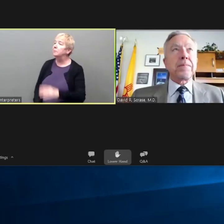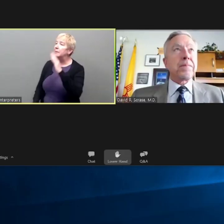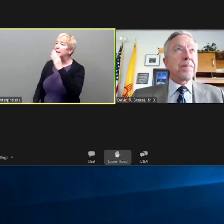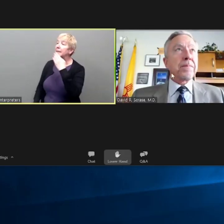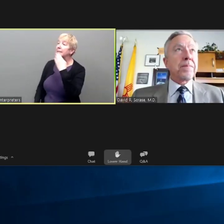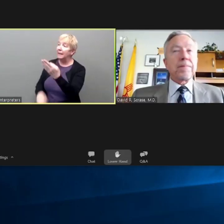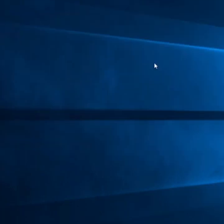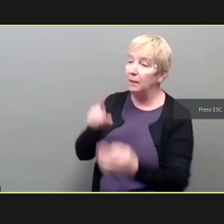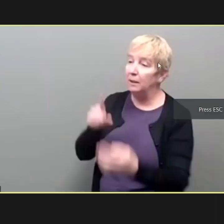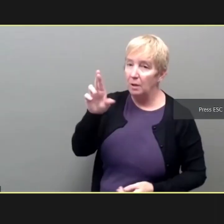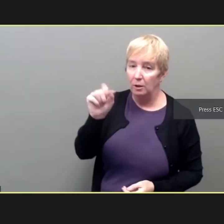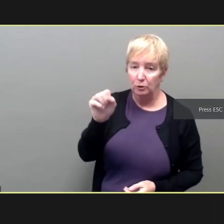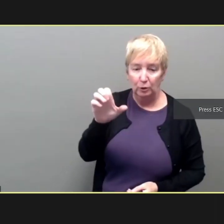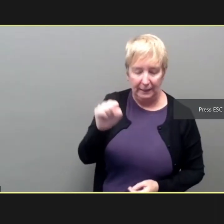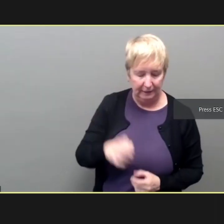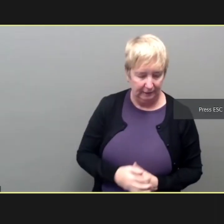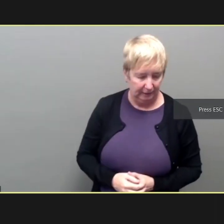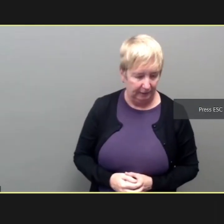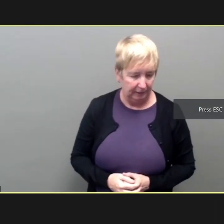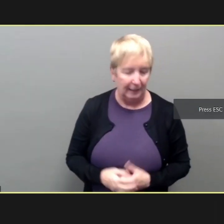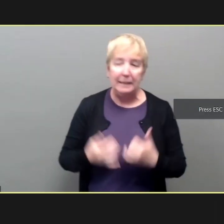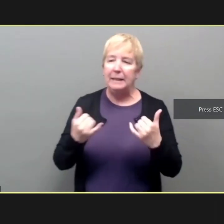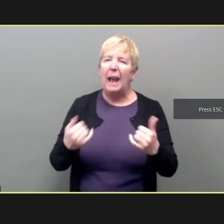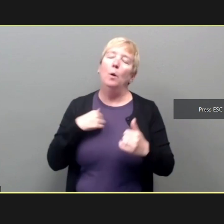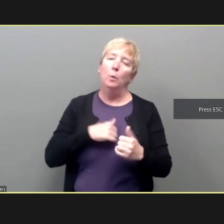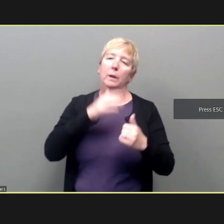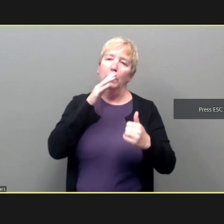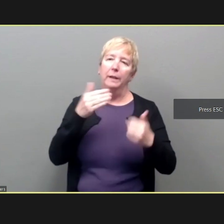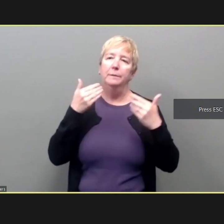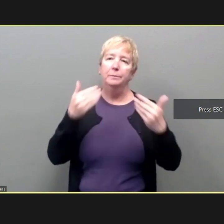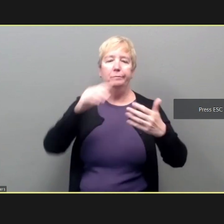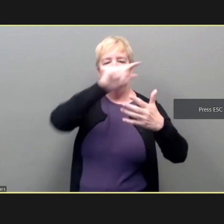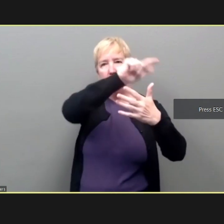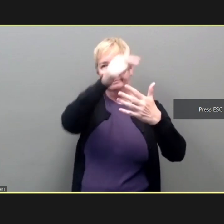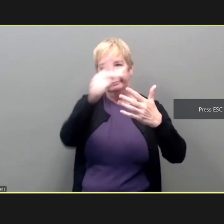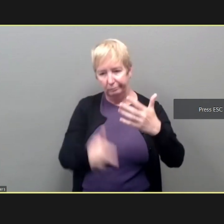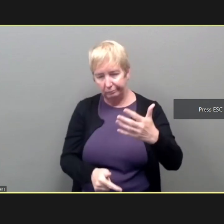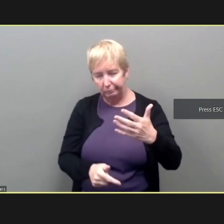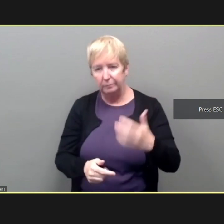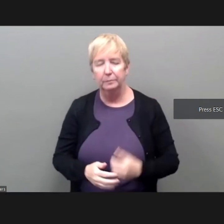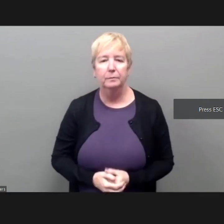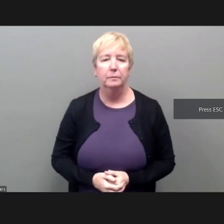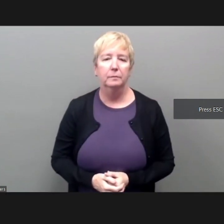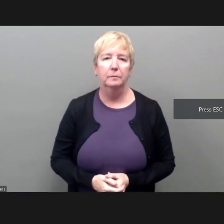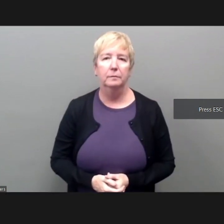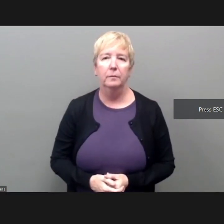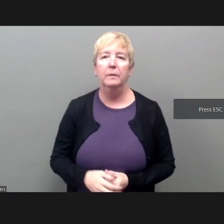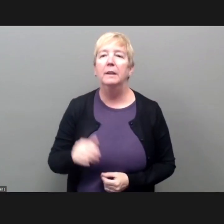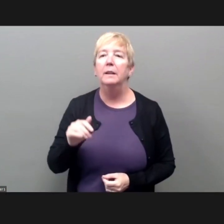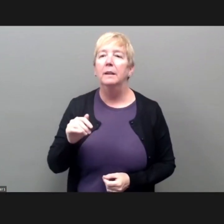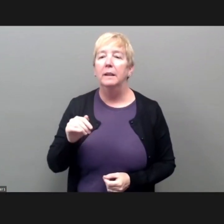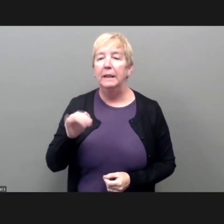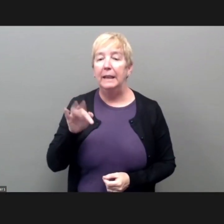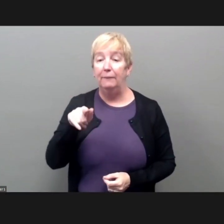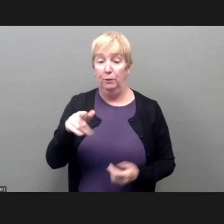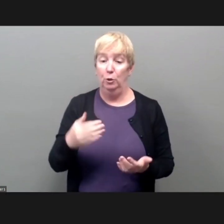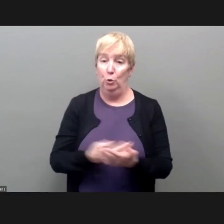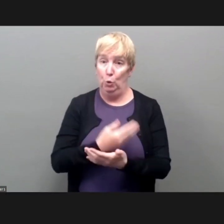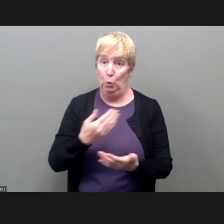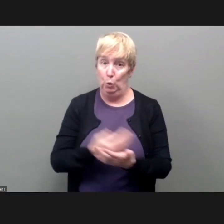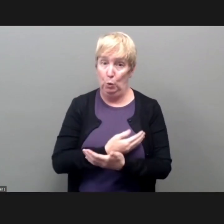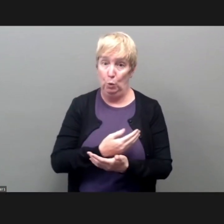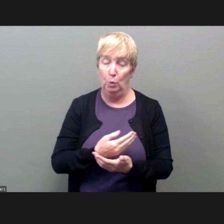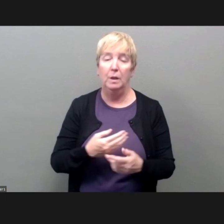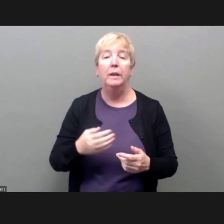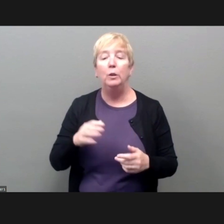Scrace. So as usual, everybody, we'll just do the raise a hand method. So if you're new to Zoom, there's a button that allows